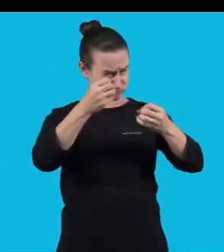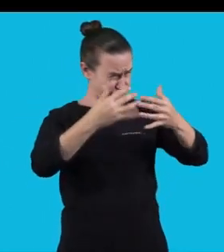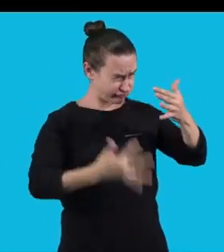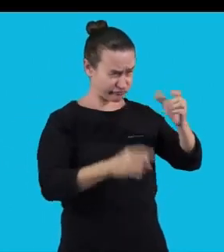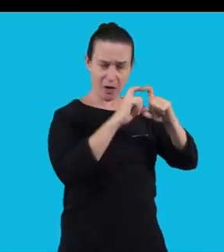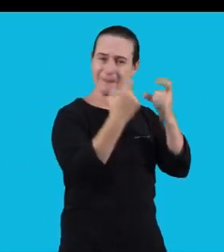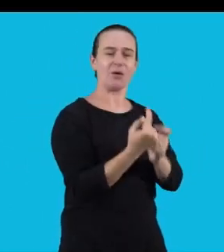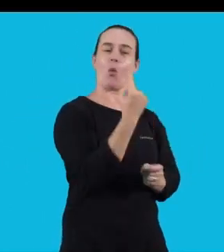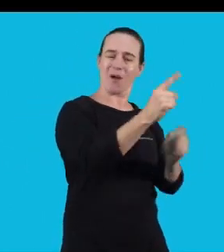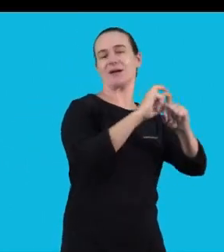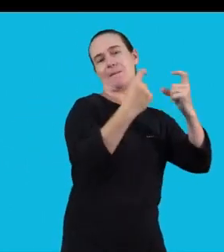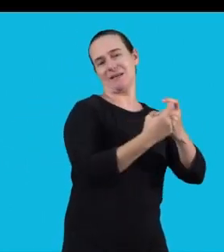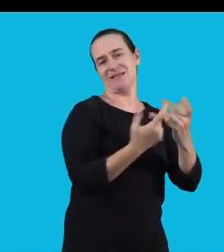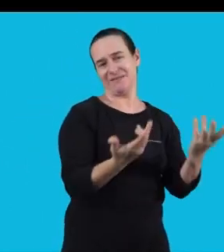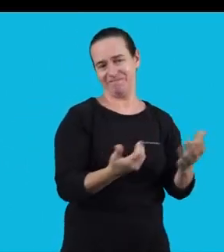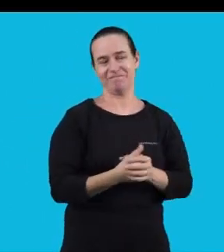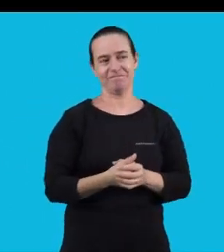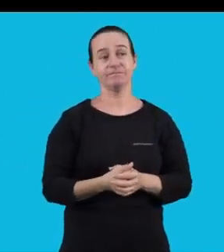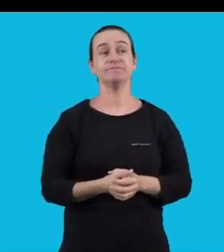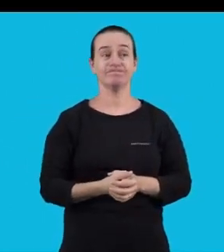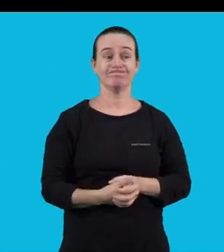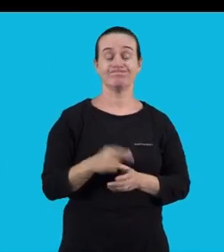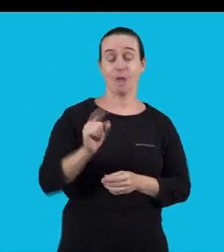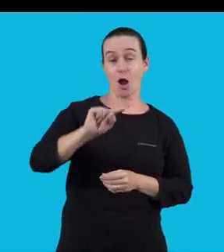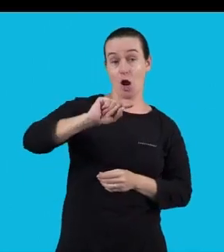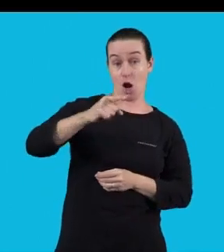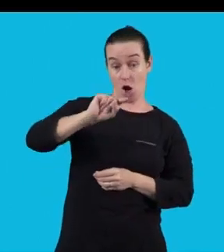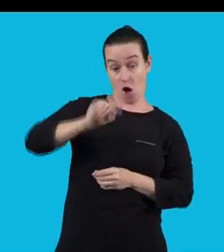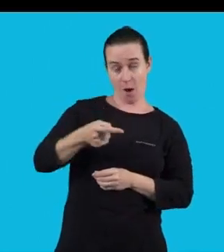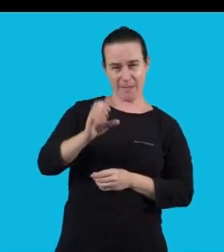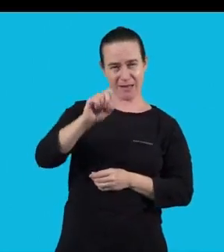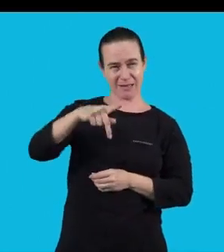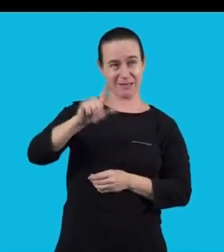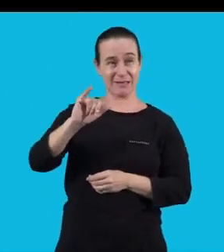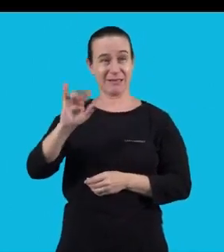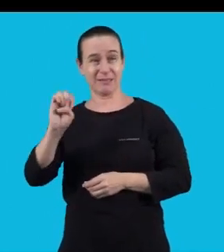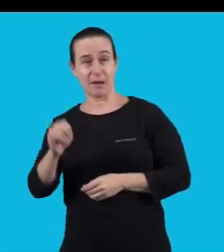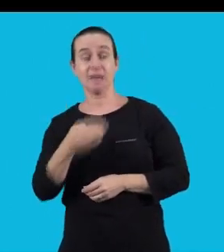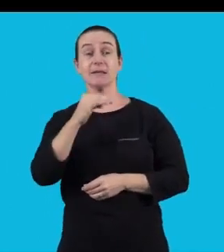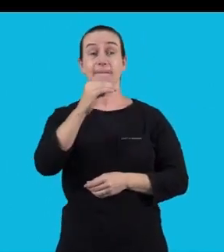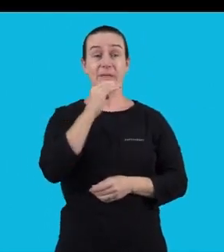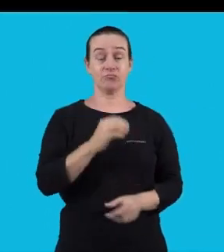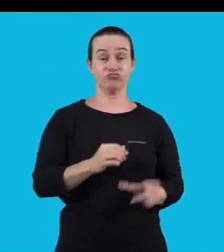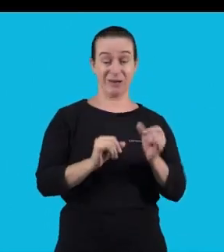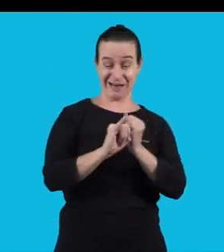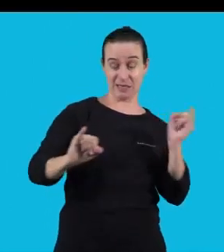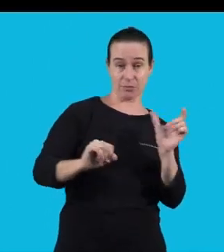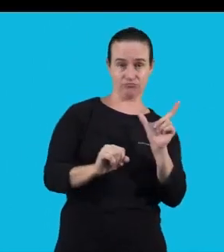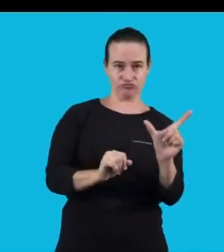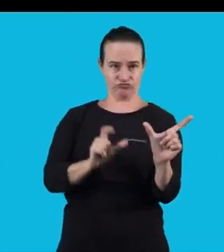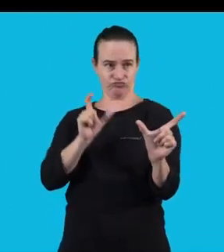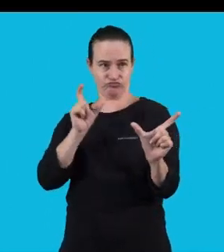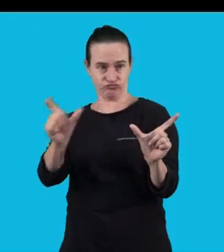Comma splice. A comma splice occurs when two independent clauses are joined by a comma without a